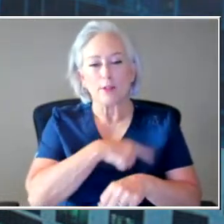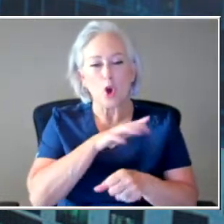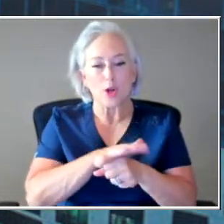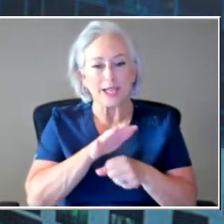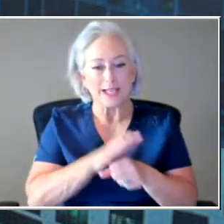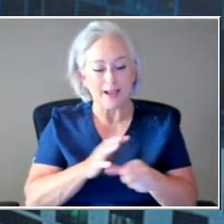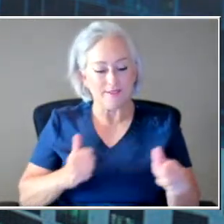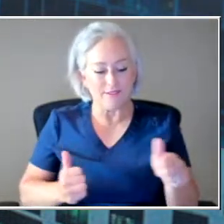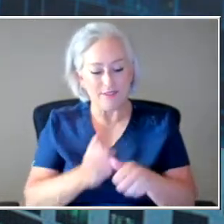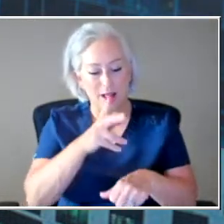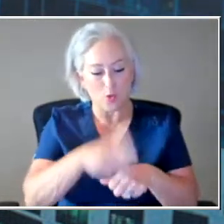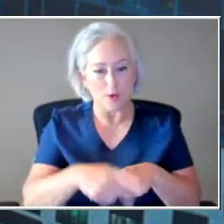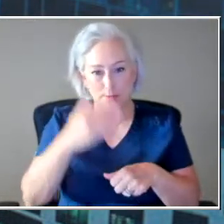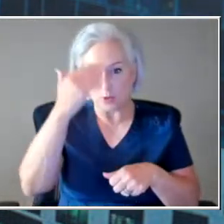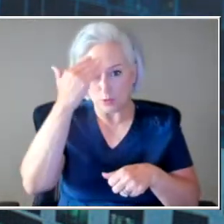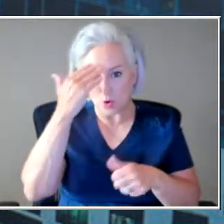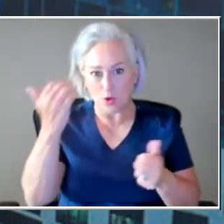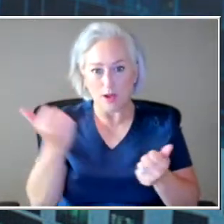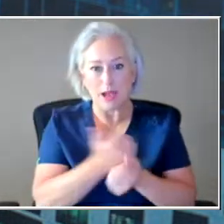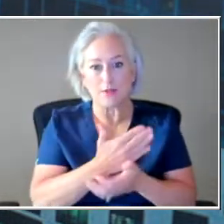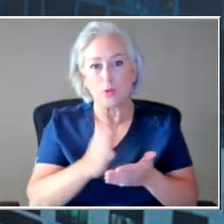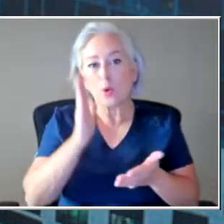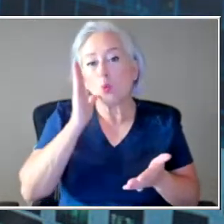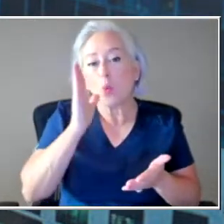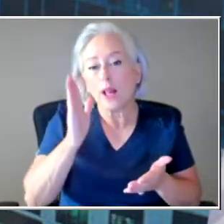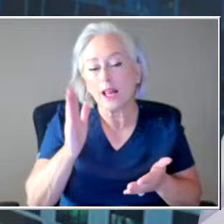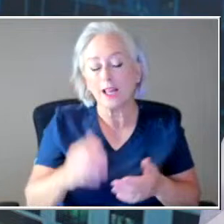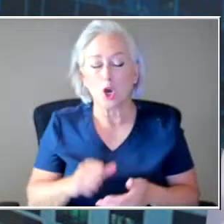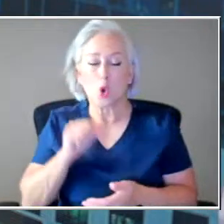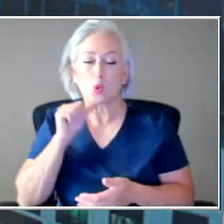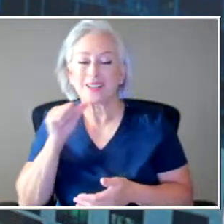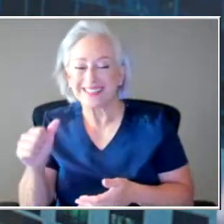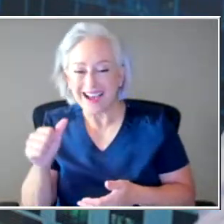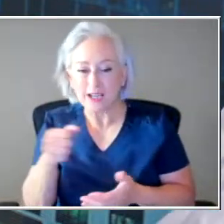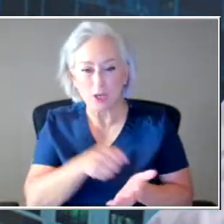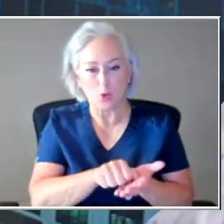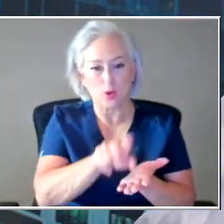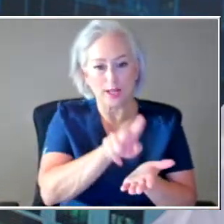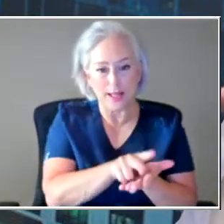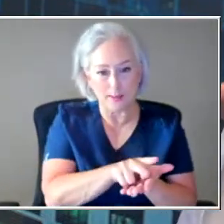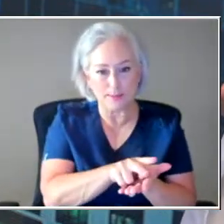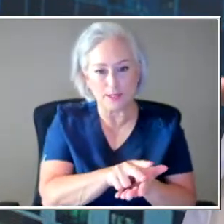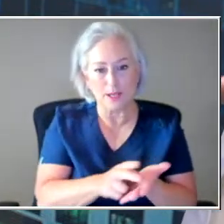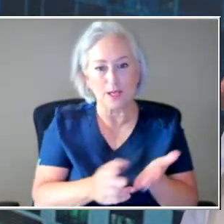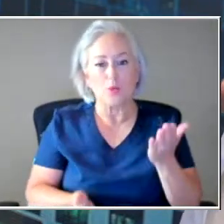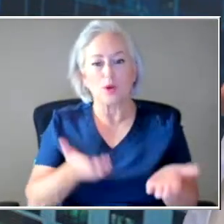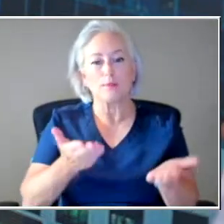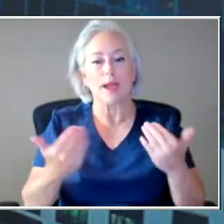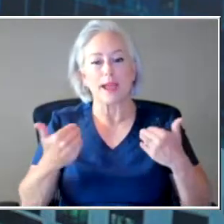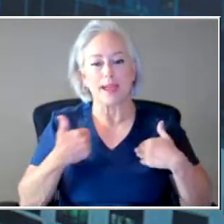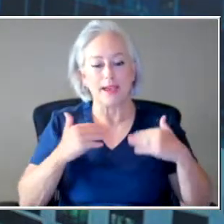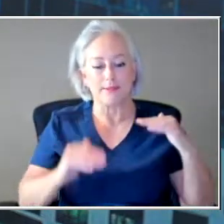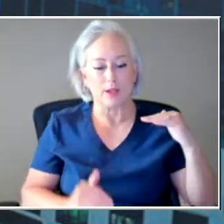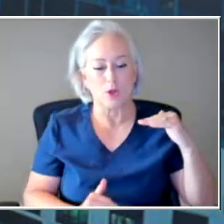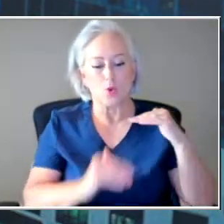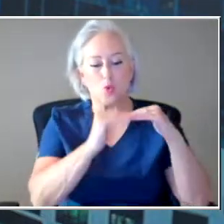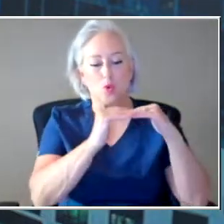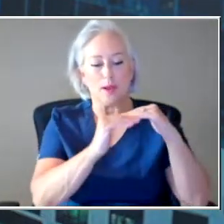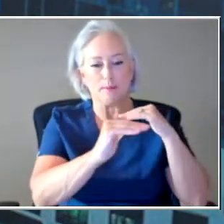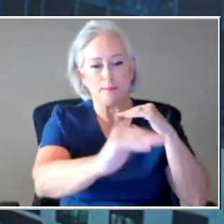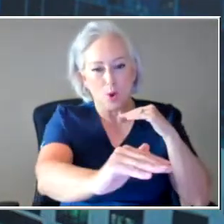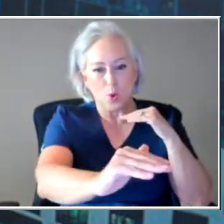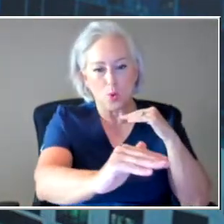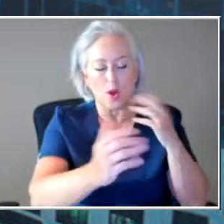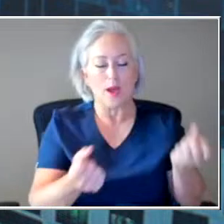that everybody's going to relapse after these CAR T-cell therapies. There may be a plateau of patients that we're actually curing. We can't say that